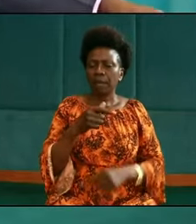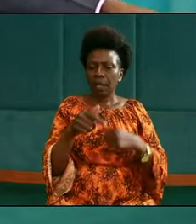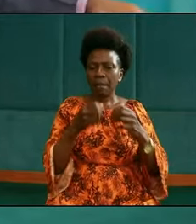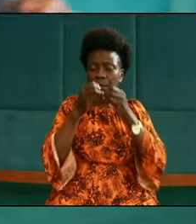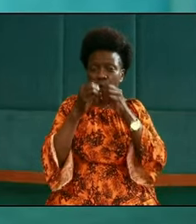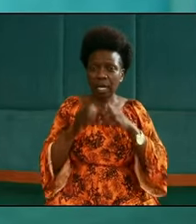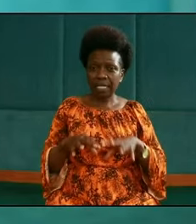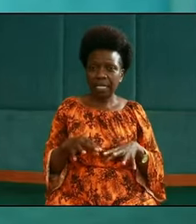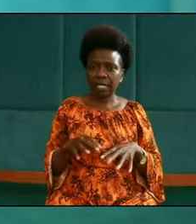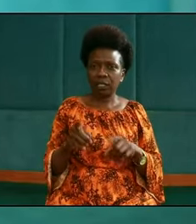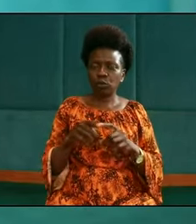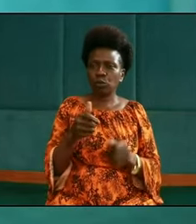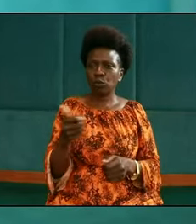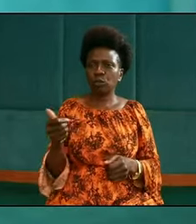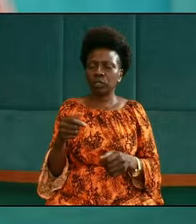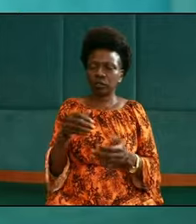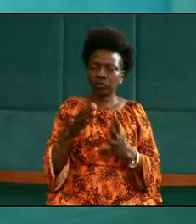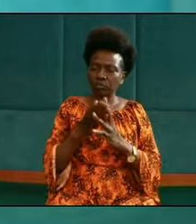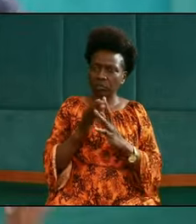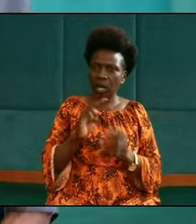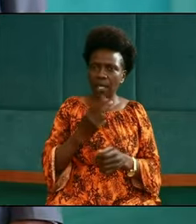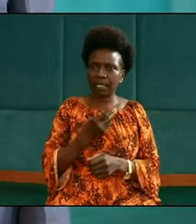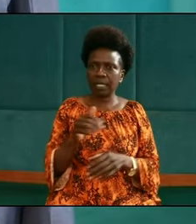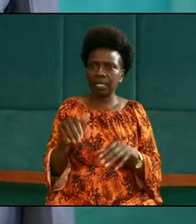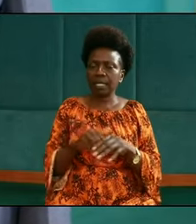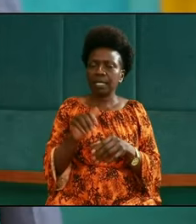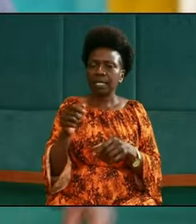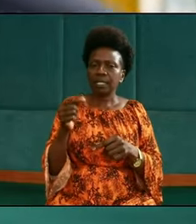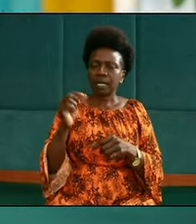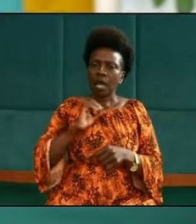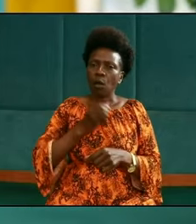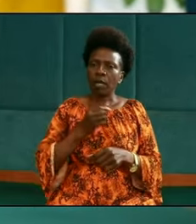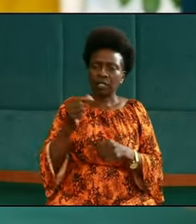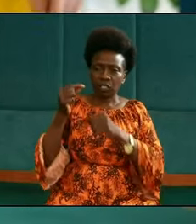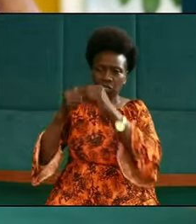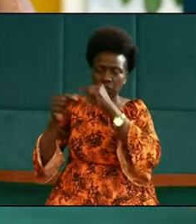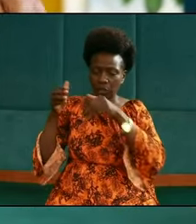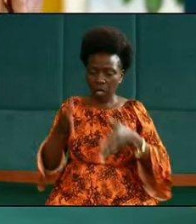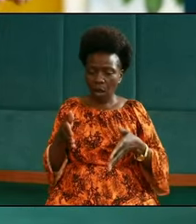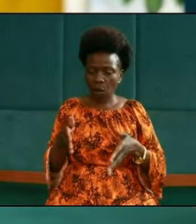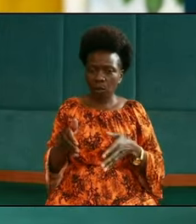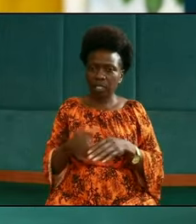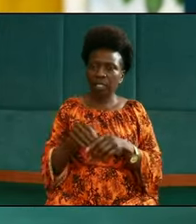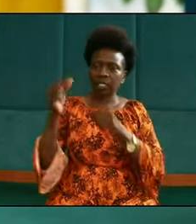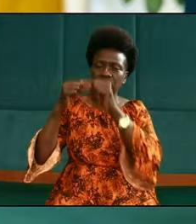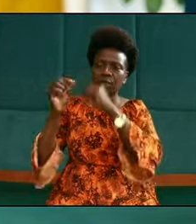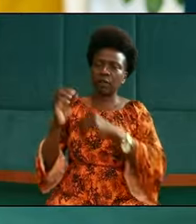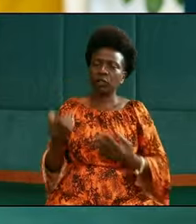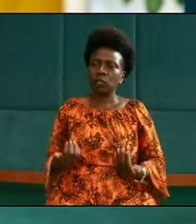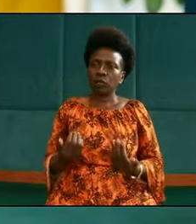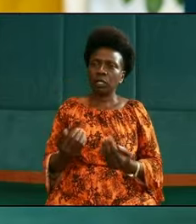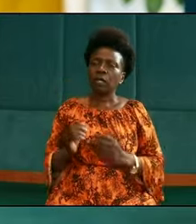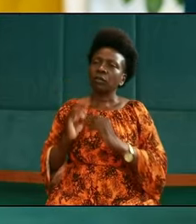a blessing to those around us. In this, our generation, in the generation of our children, and they